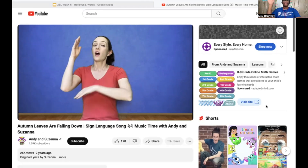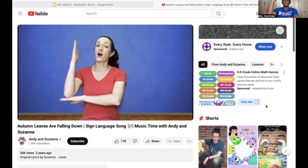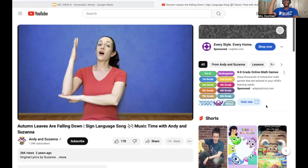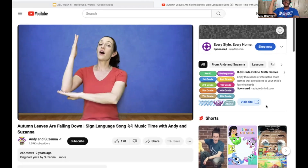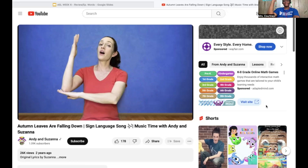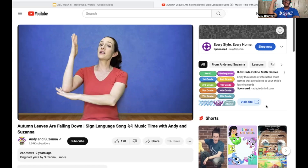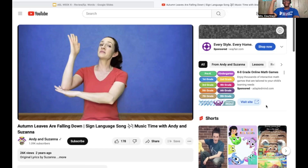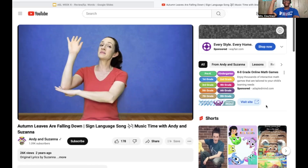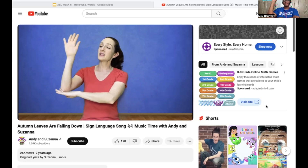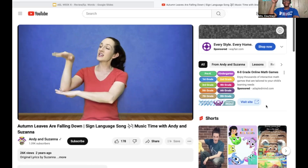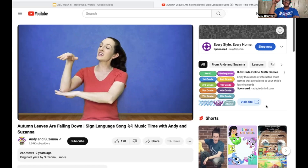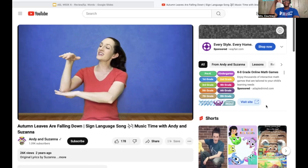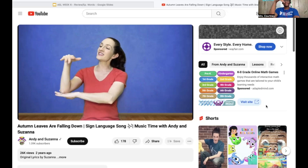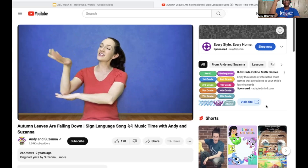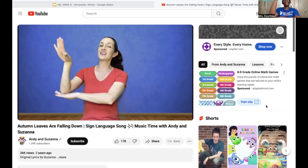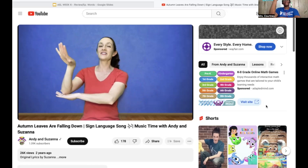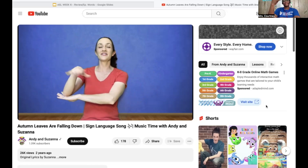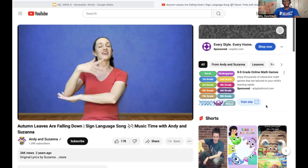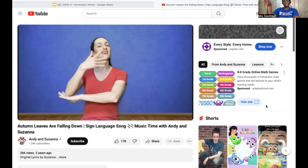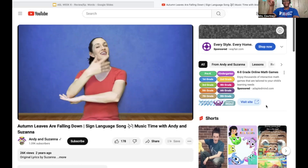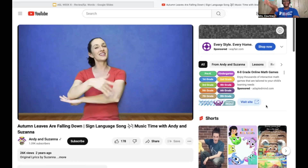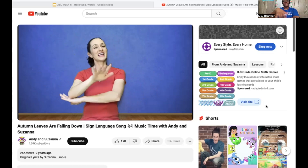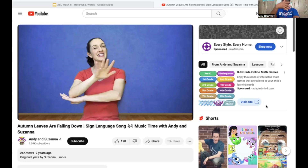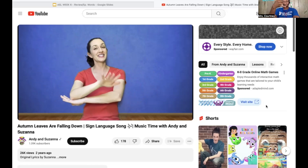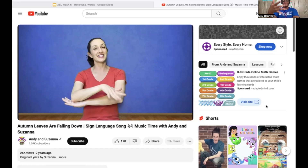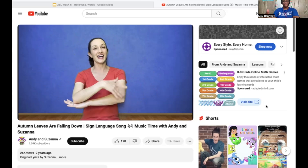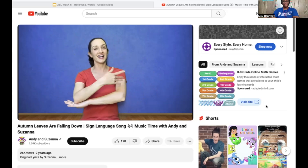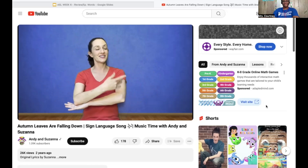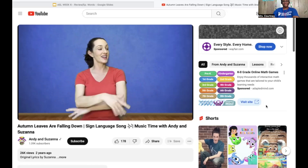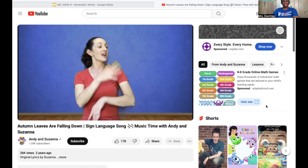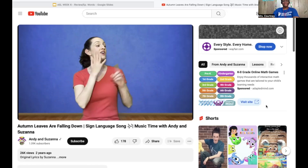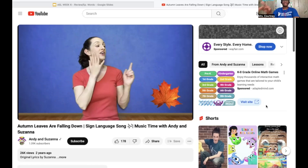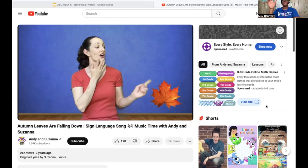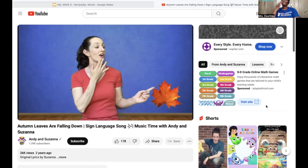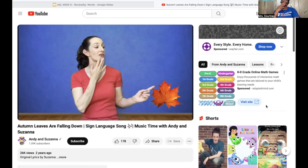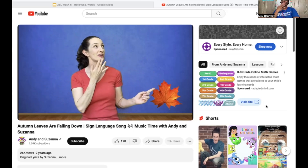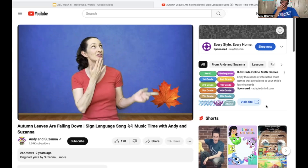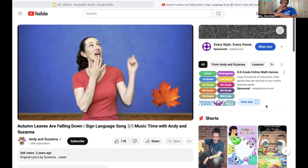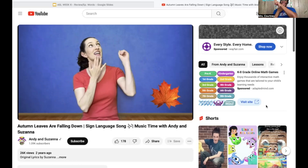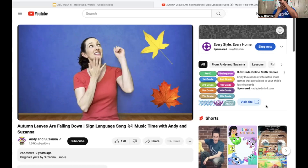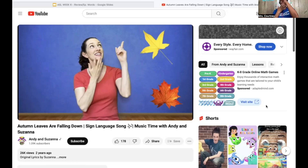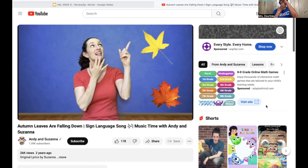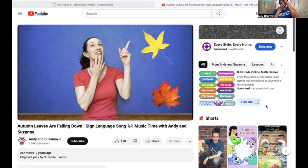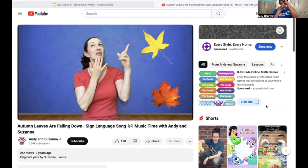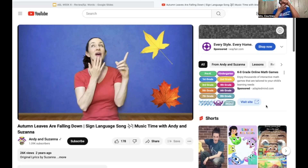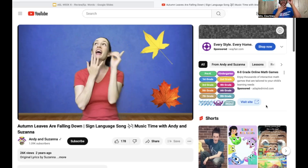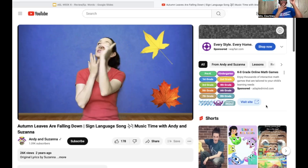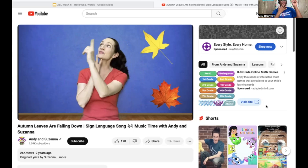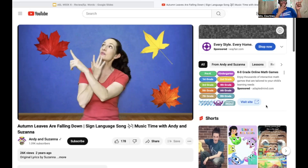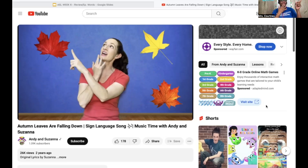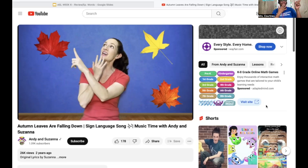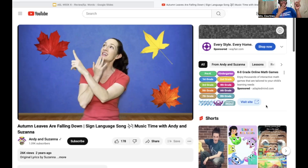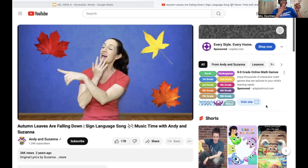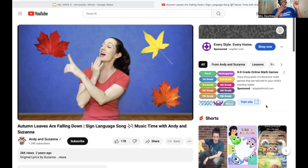around. Autumn leaves are falling down. Orange and yellow